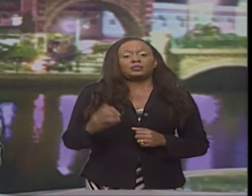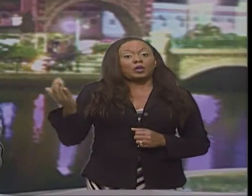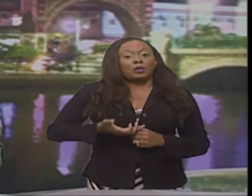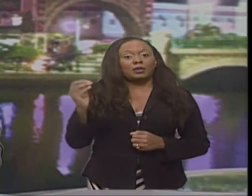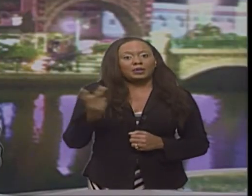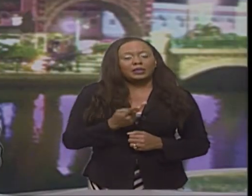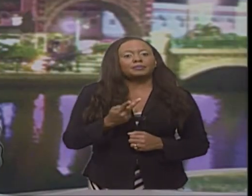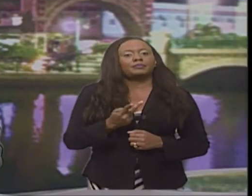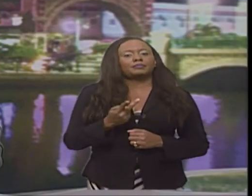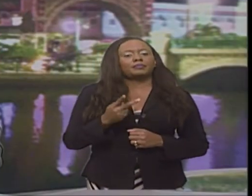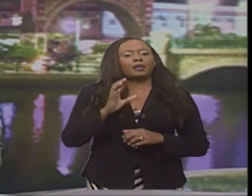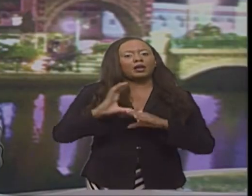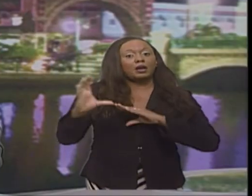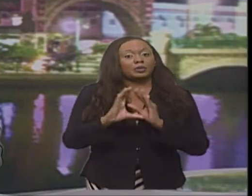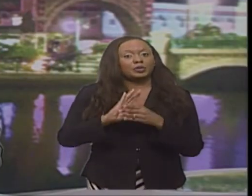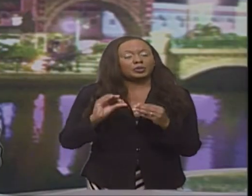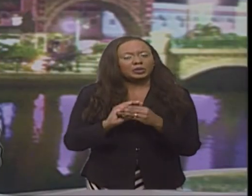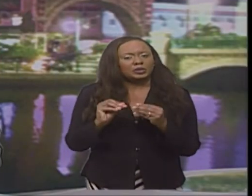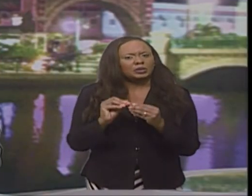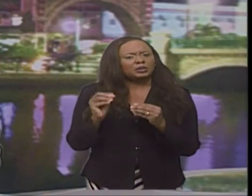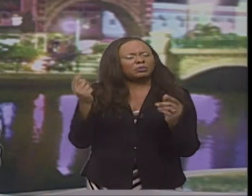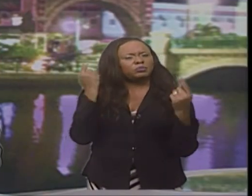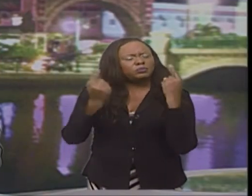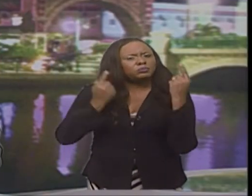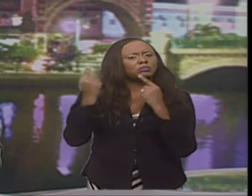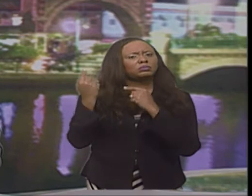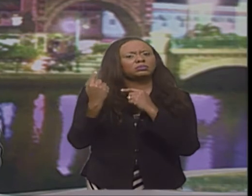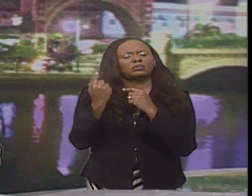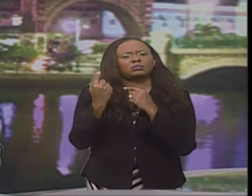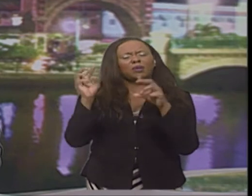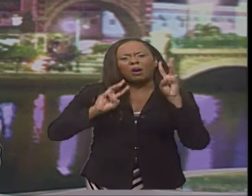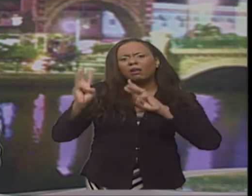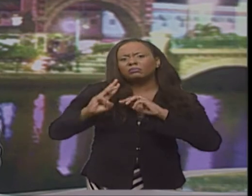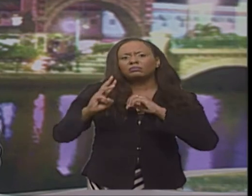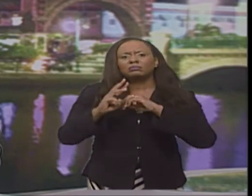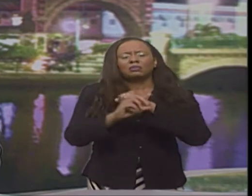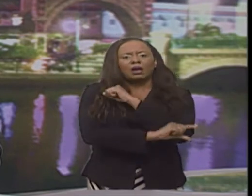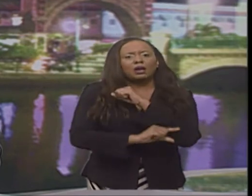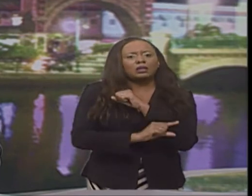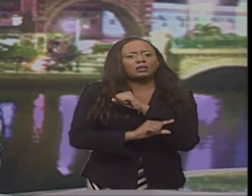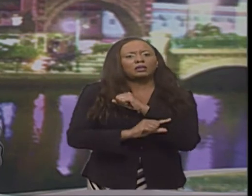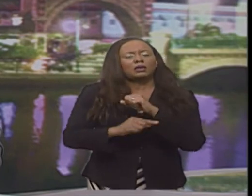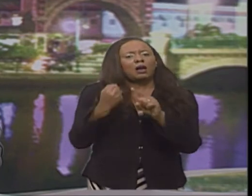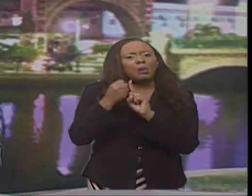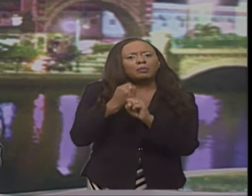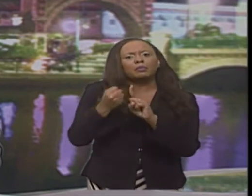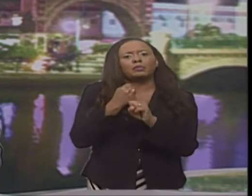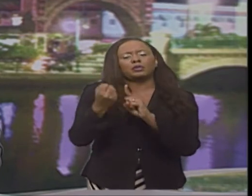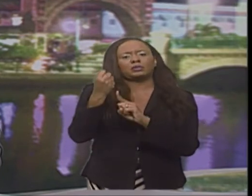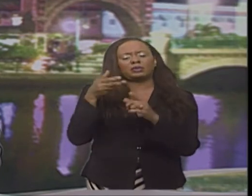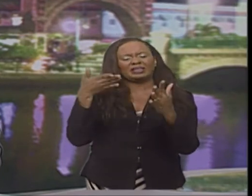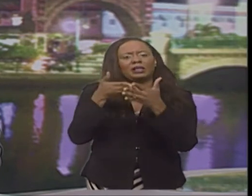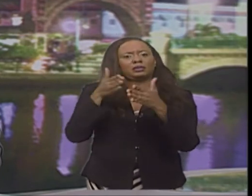Welcome back. Well, topping news from the region tonight, there is concern in Guyana that the rate of violence against children continues to rise, and citizens are